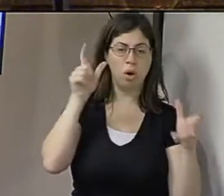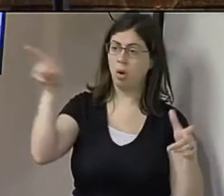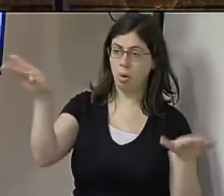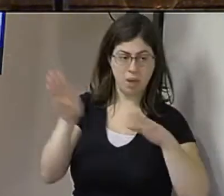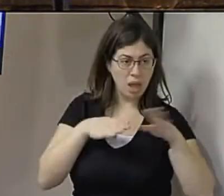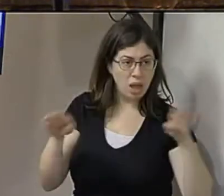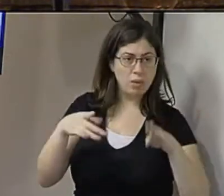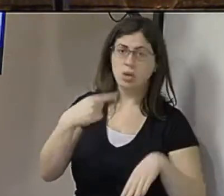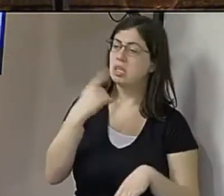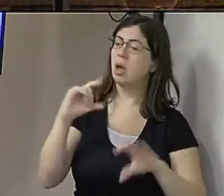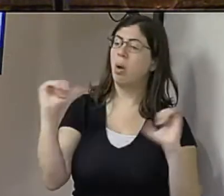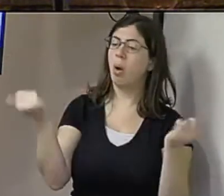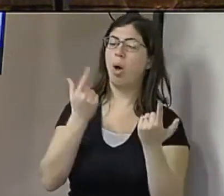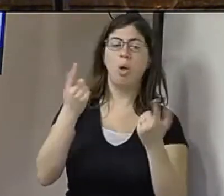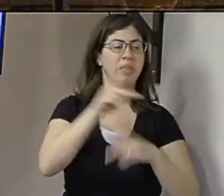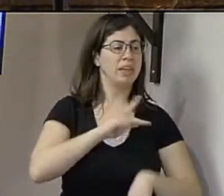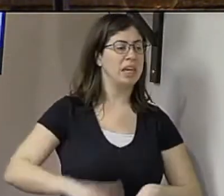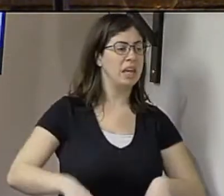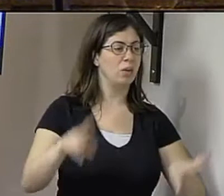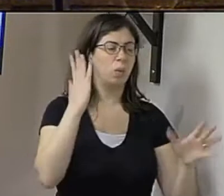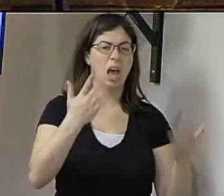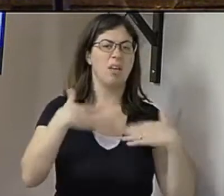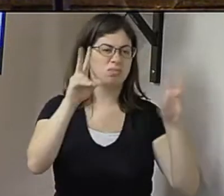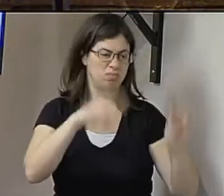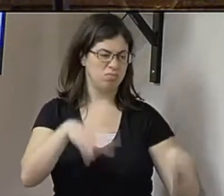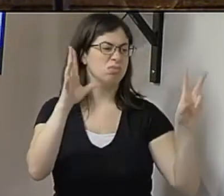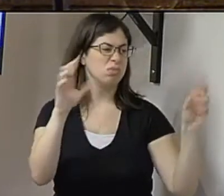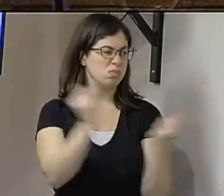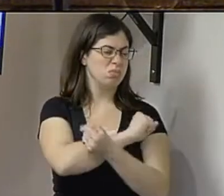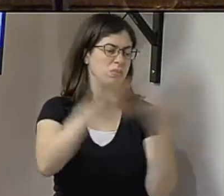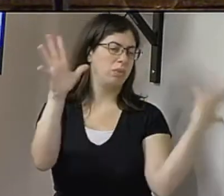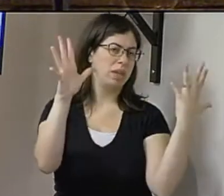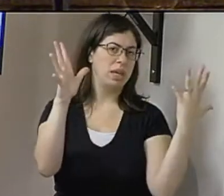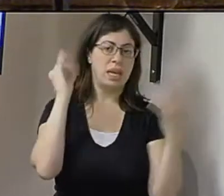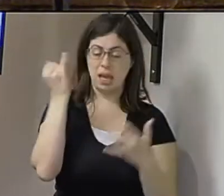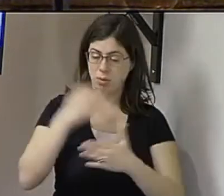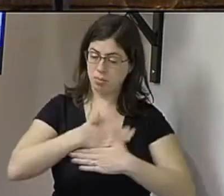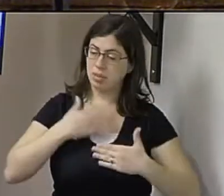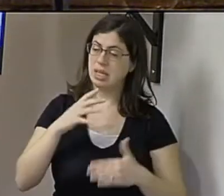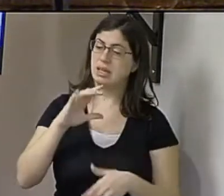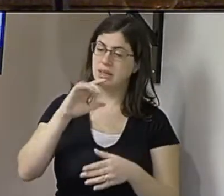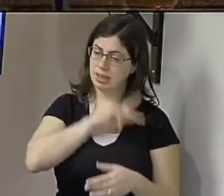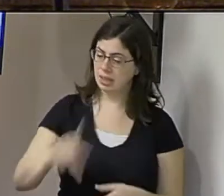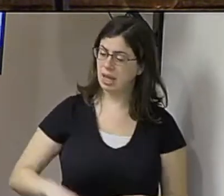behavior will say the same to all the king's officials, and there will be contempt and wrath in plenty. If it please the king, let a royal order go out from him, and let it be written